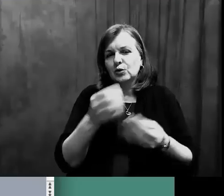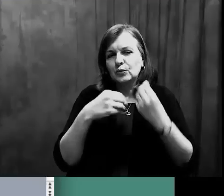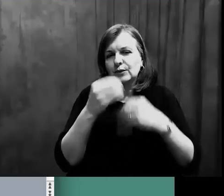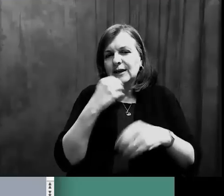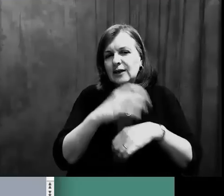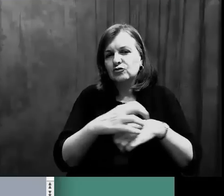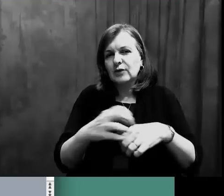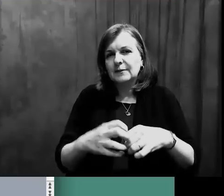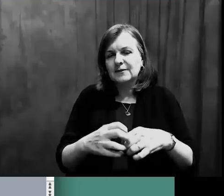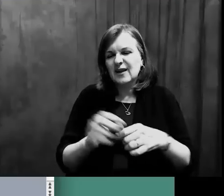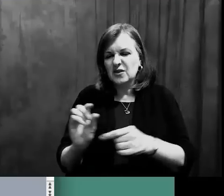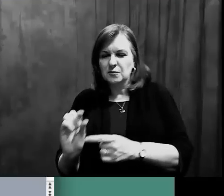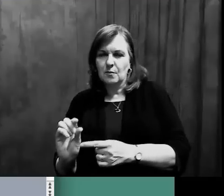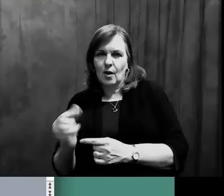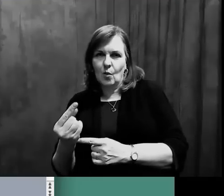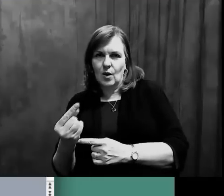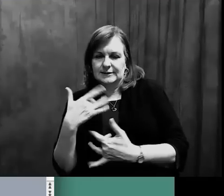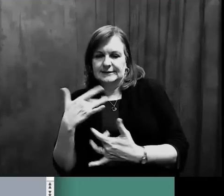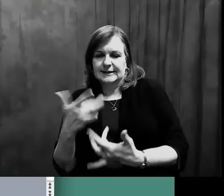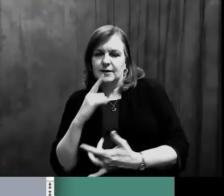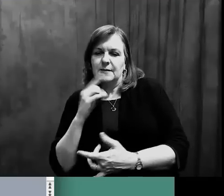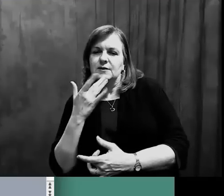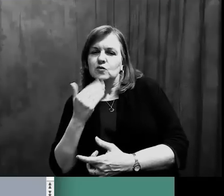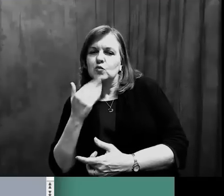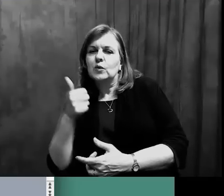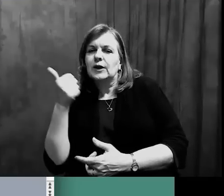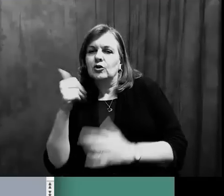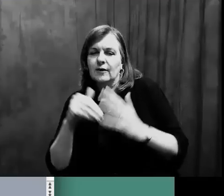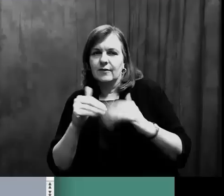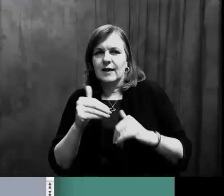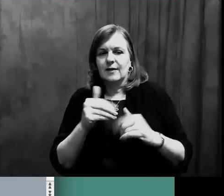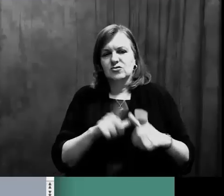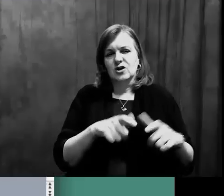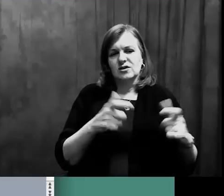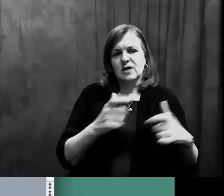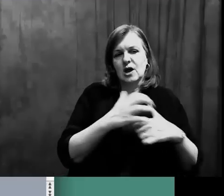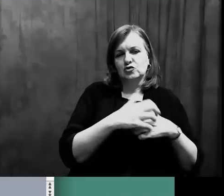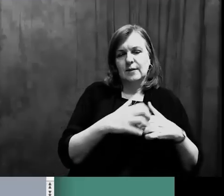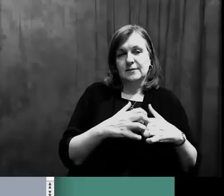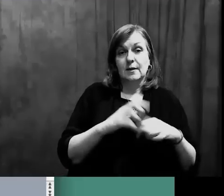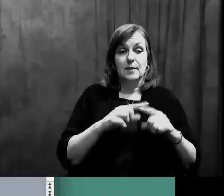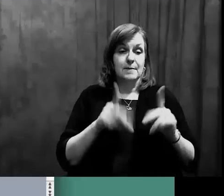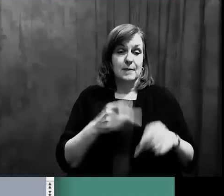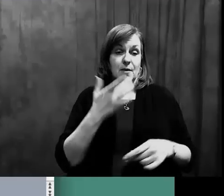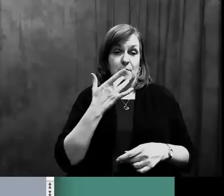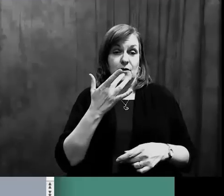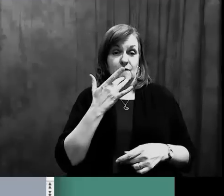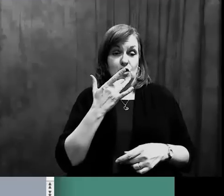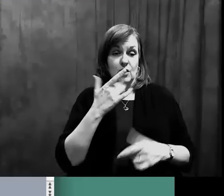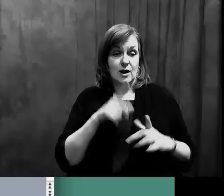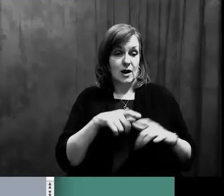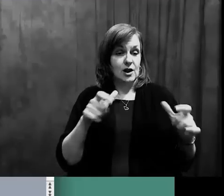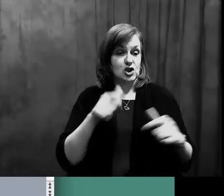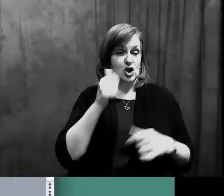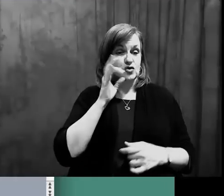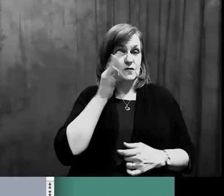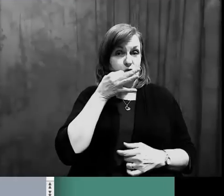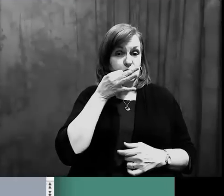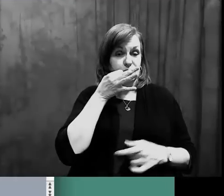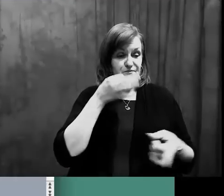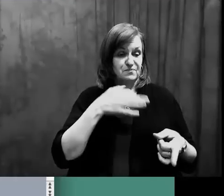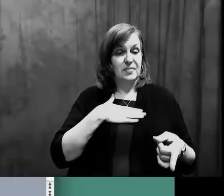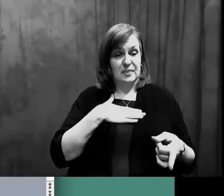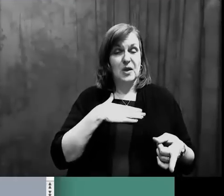the sweetness. Try it the next time you have a bunch of grapes. The small ones tend to be much sweeter than the large ones, but